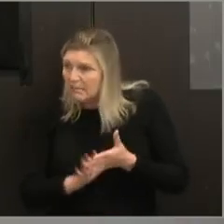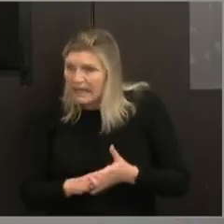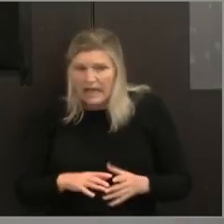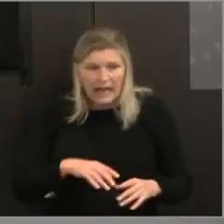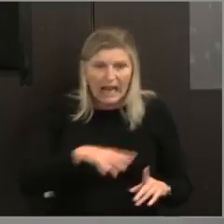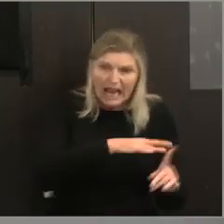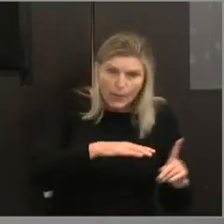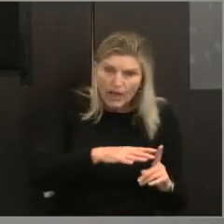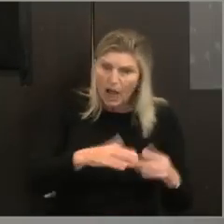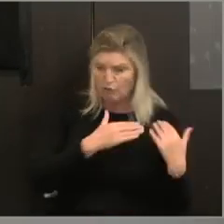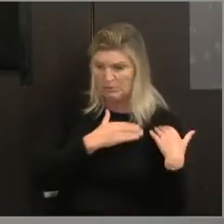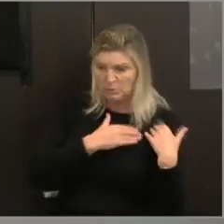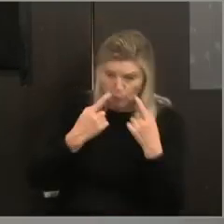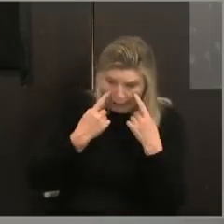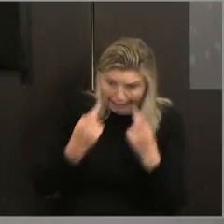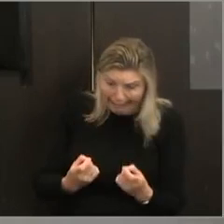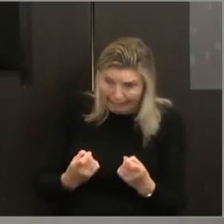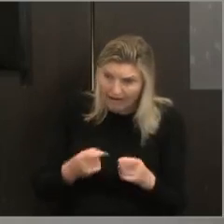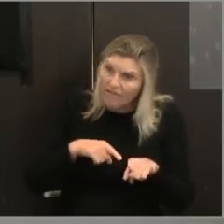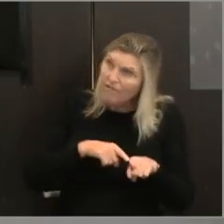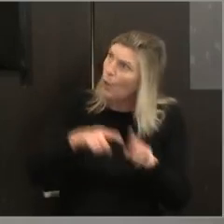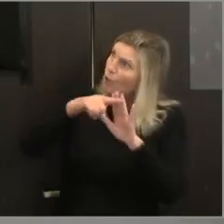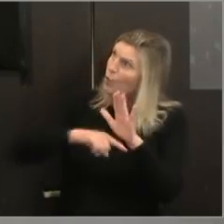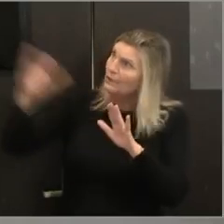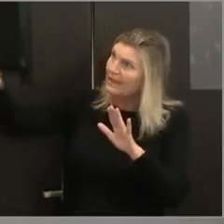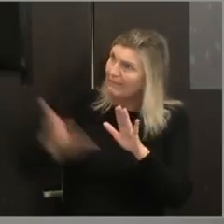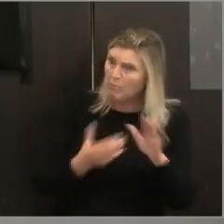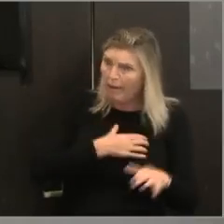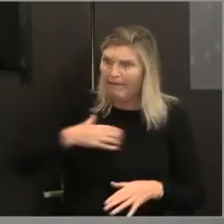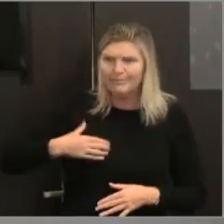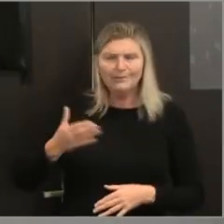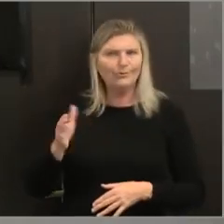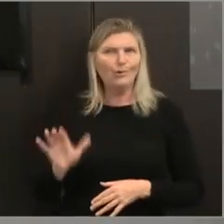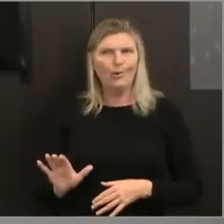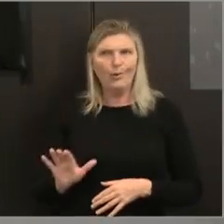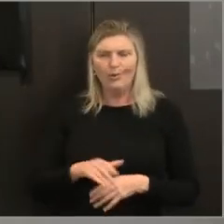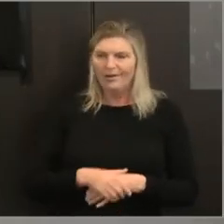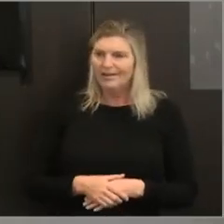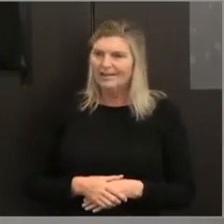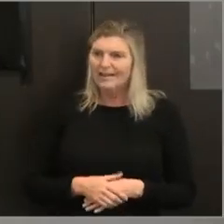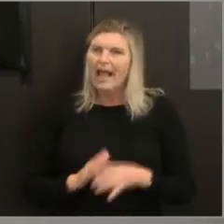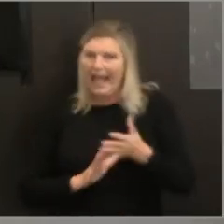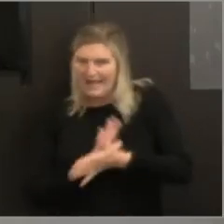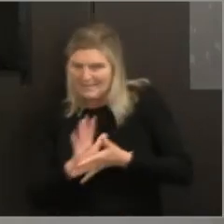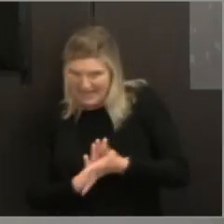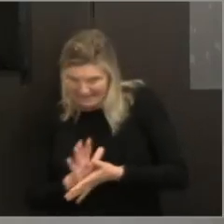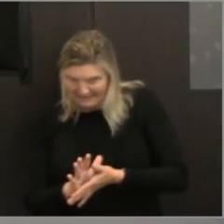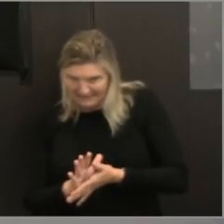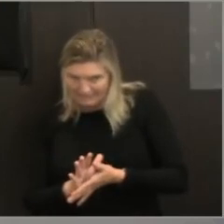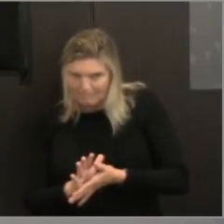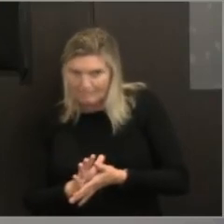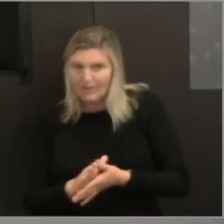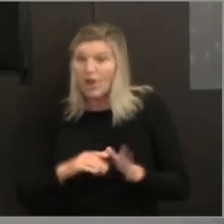care within parameters prescribed by the Crown. It ultimately requires a shift in